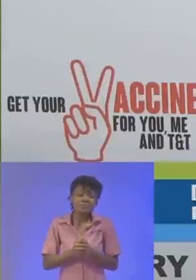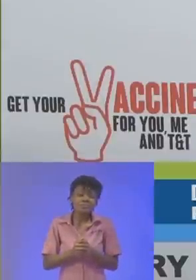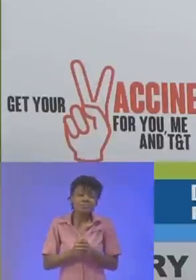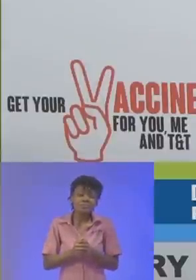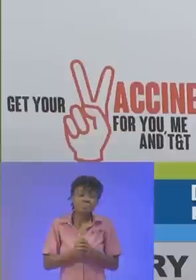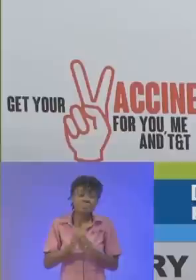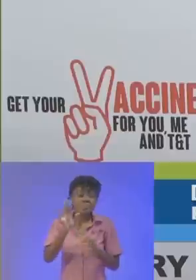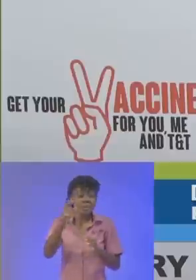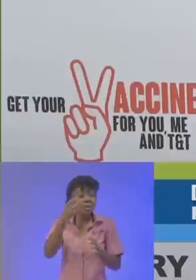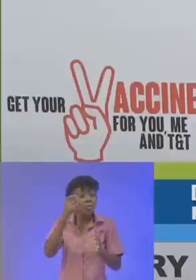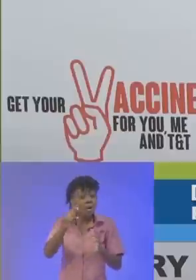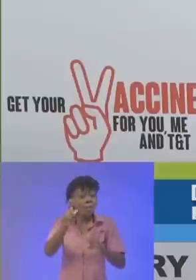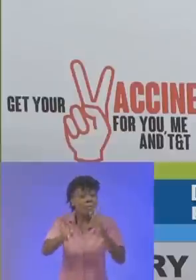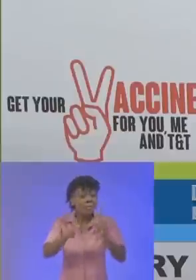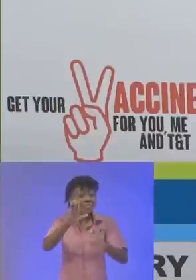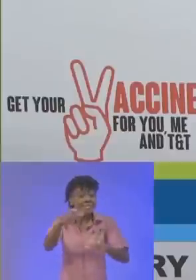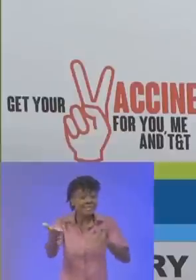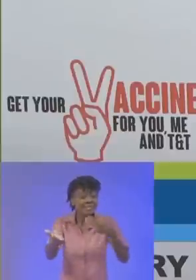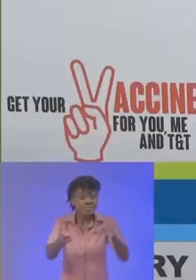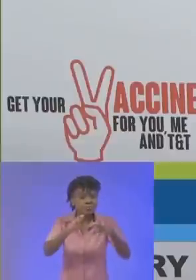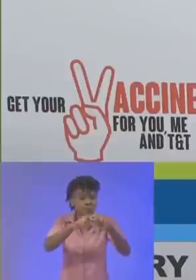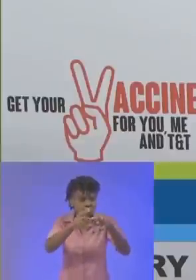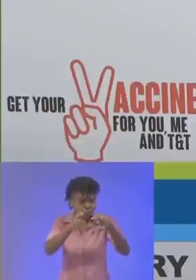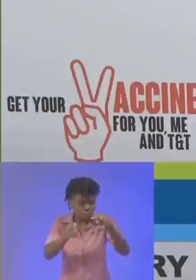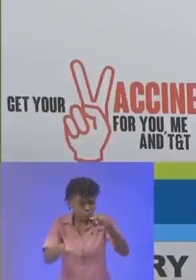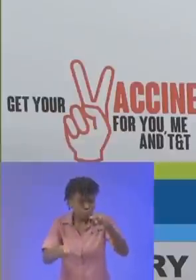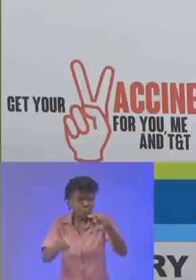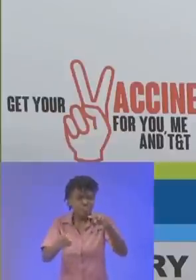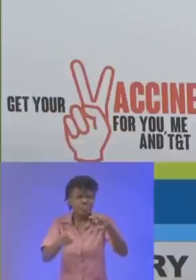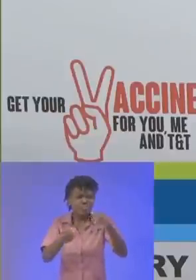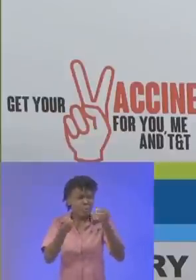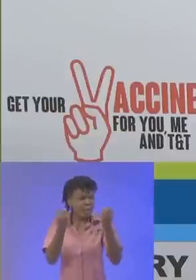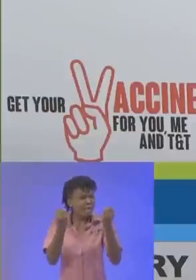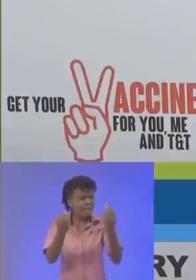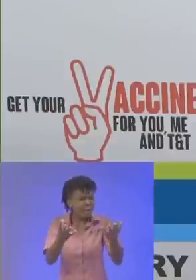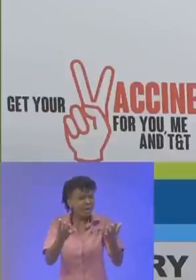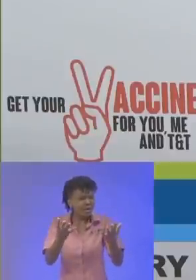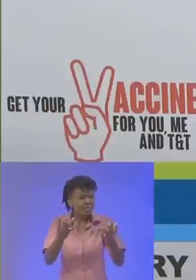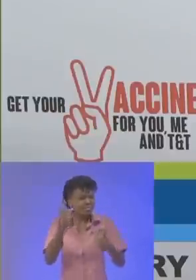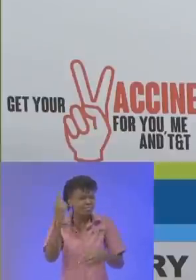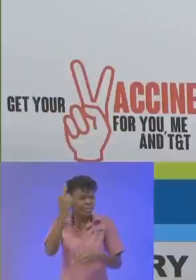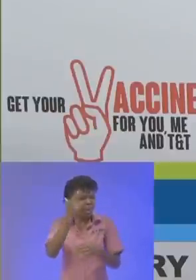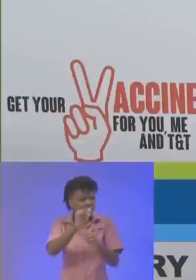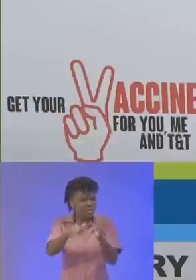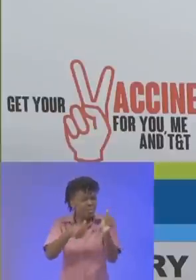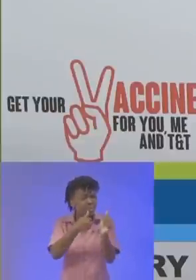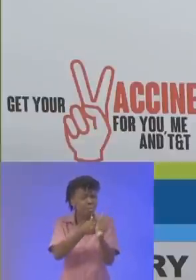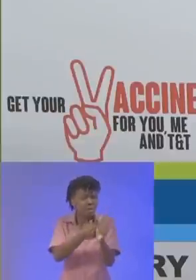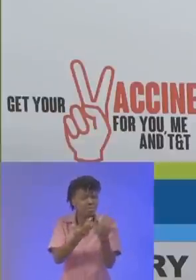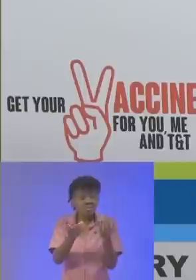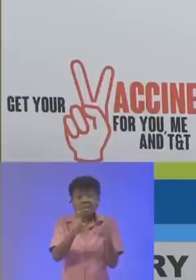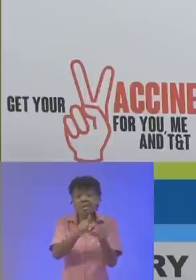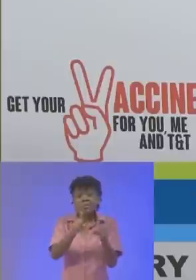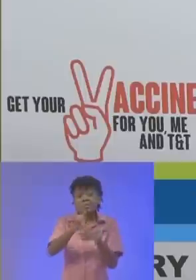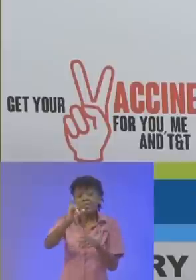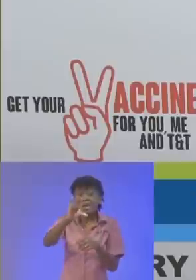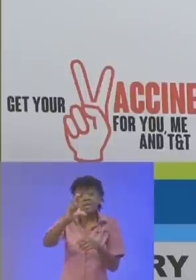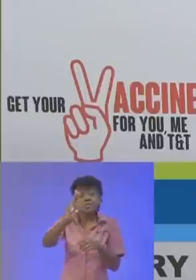persons at the accident and emergency and the decrease in the ICU and HDU